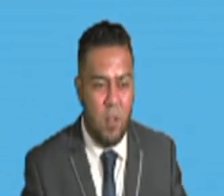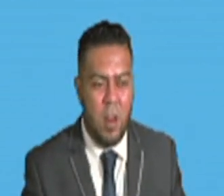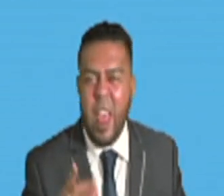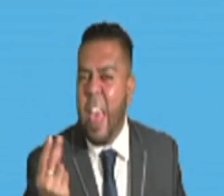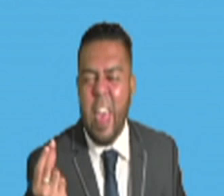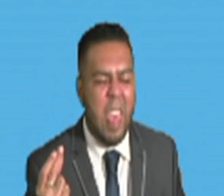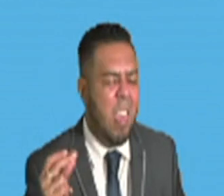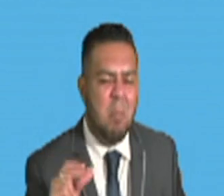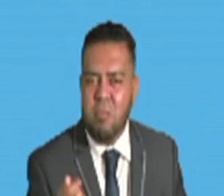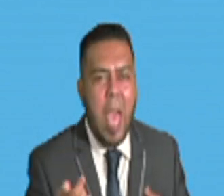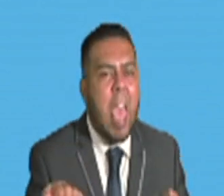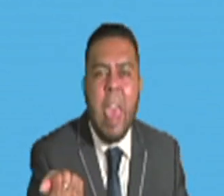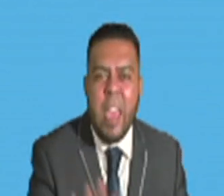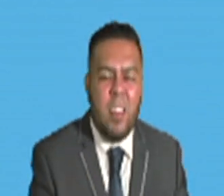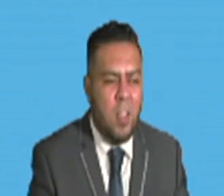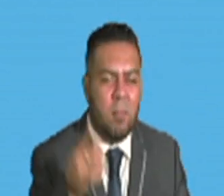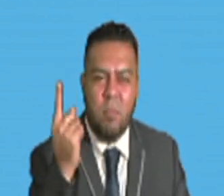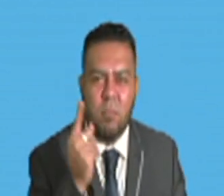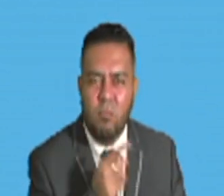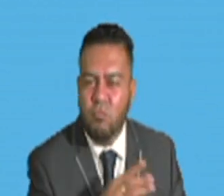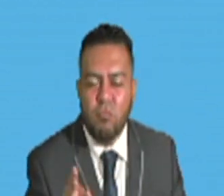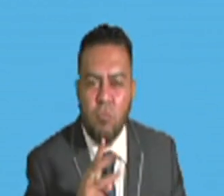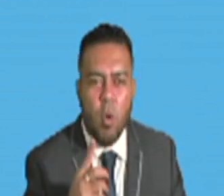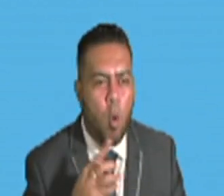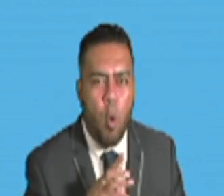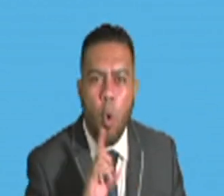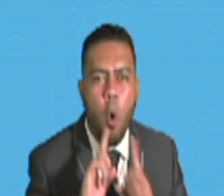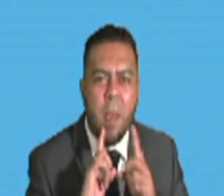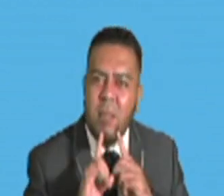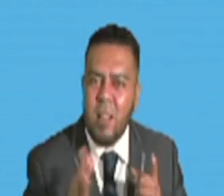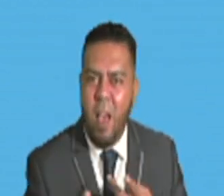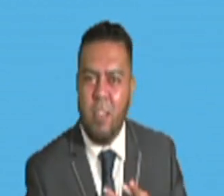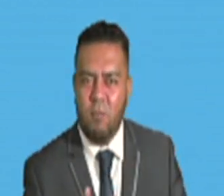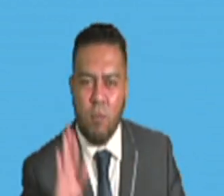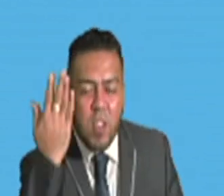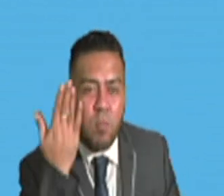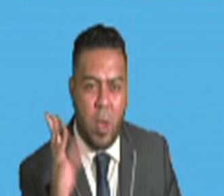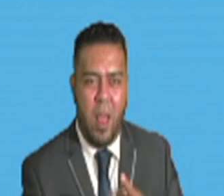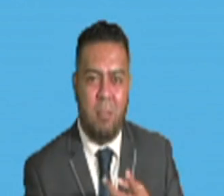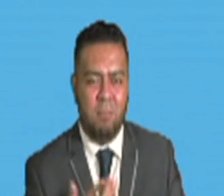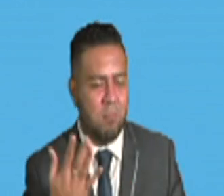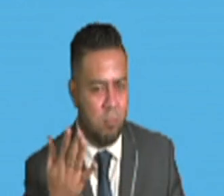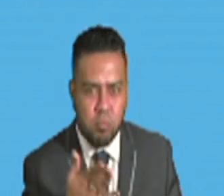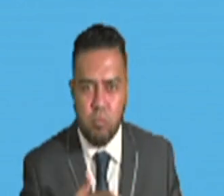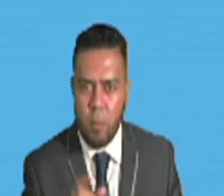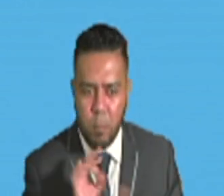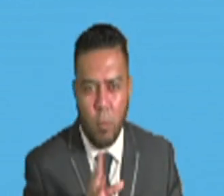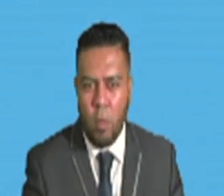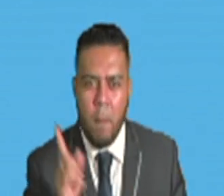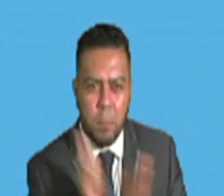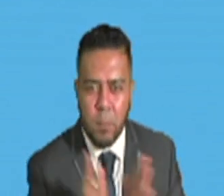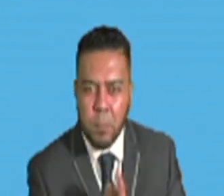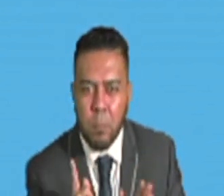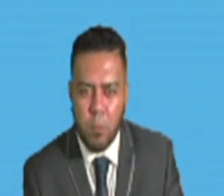any comment, yet on this where they were so deafeningly silent. That is the hypocrisy. And that, I